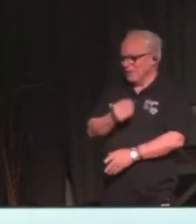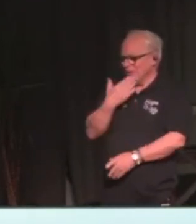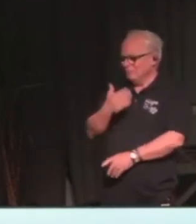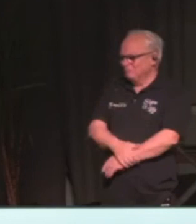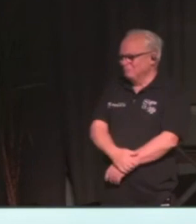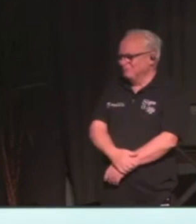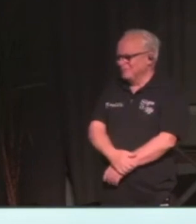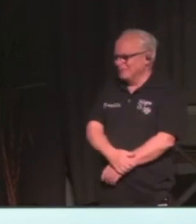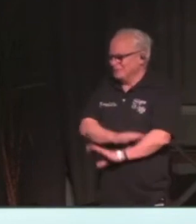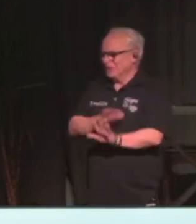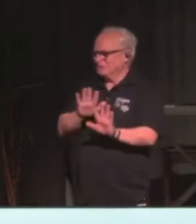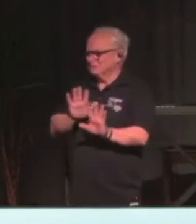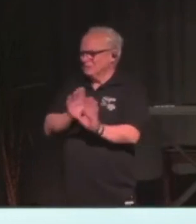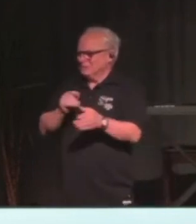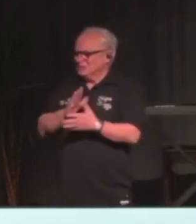Maybe not. Okay.